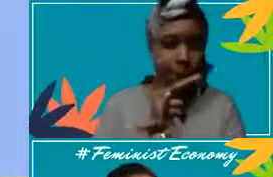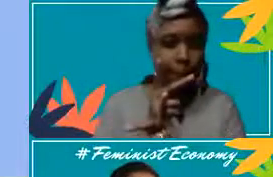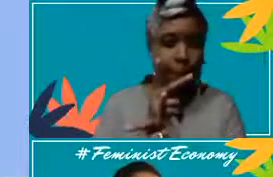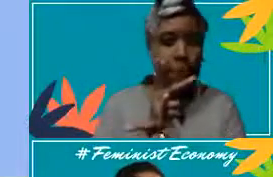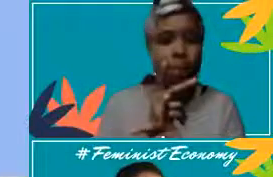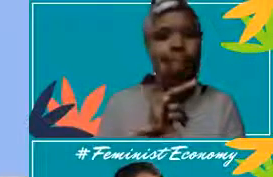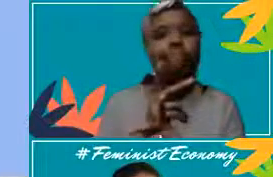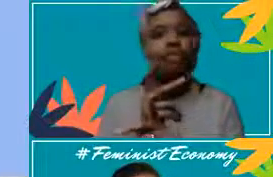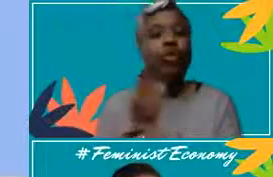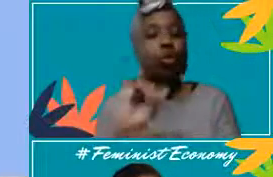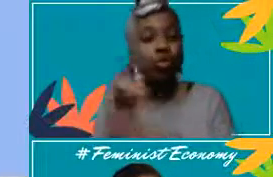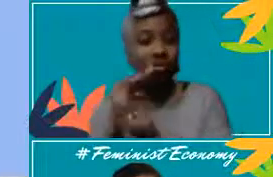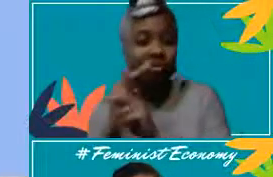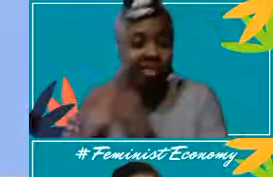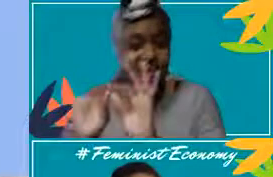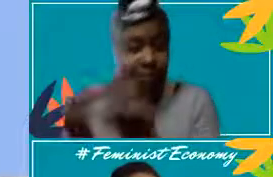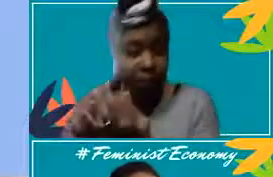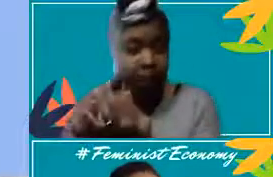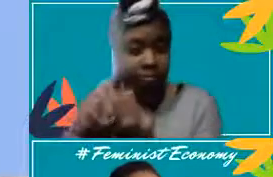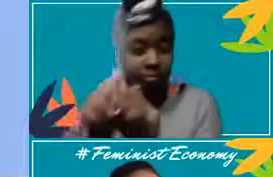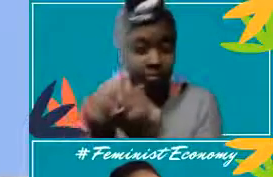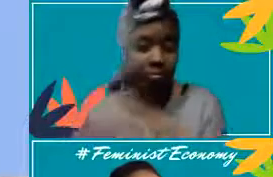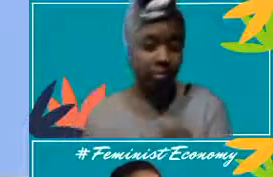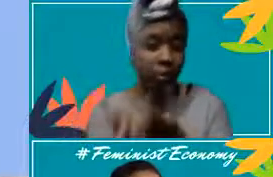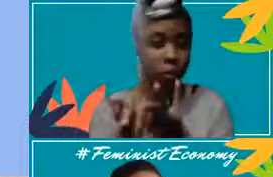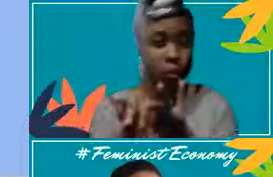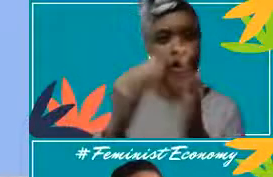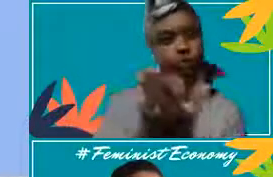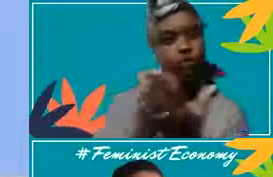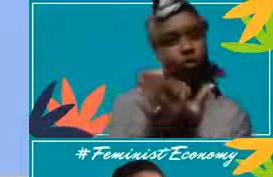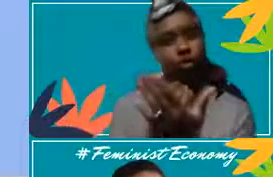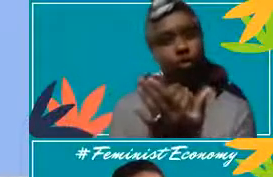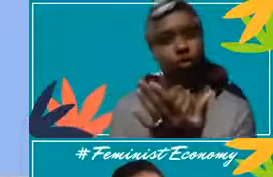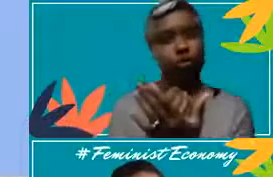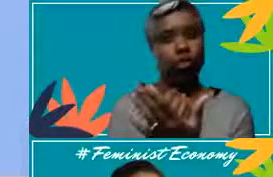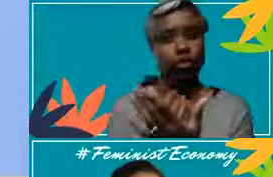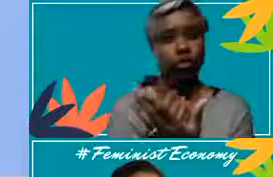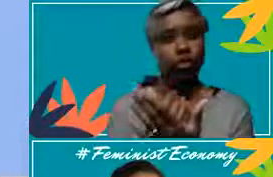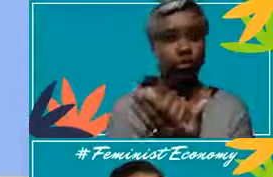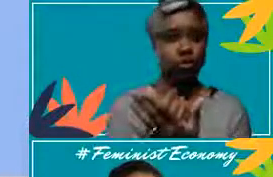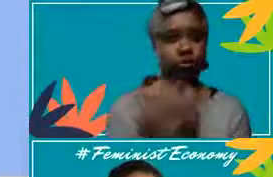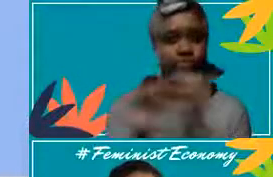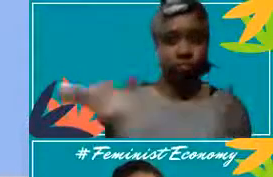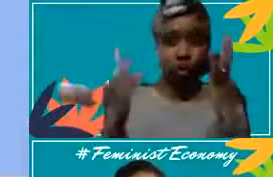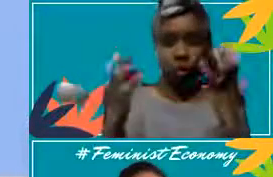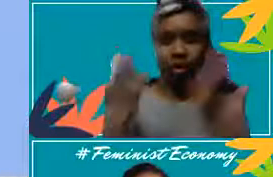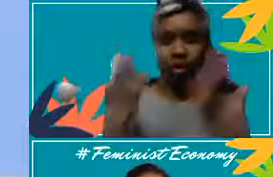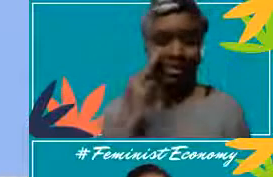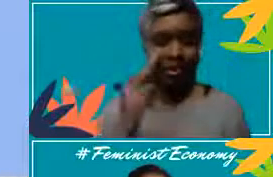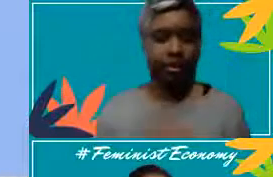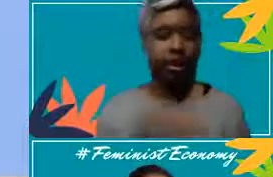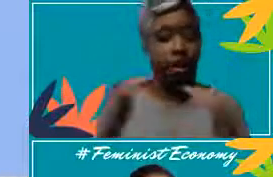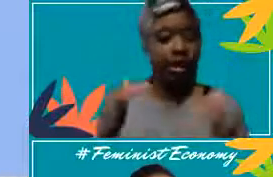families is a critical part of the new economy we want to see. And then finally, transforming healthcare